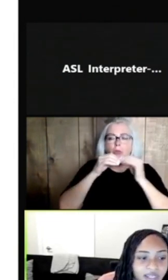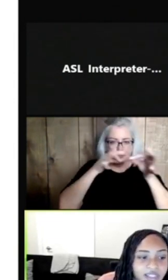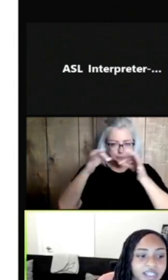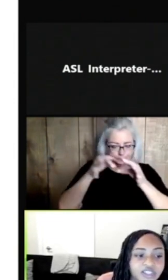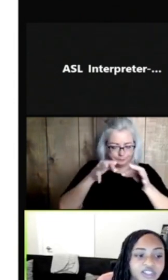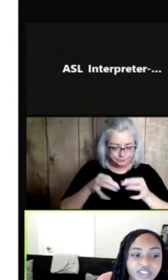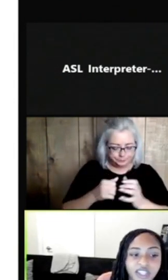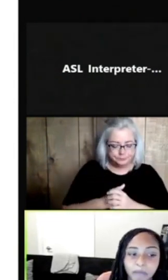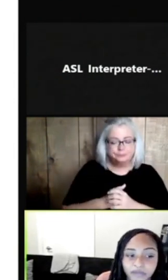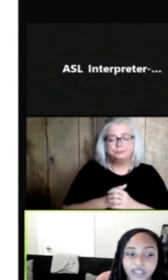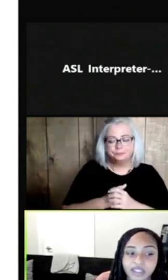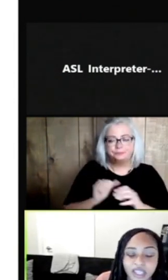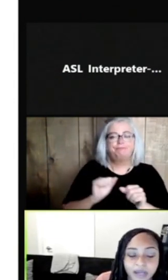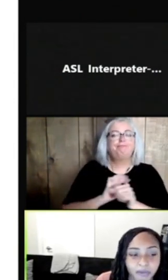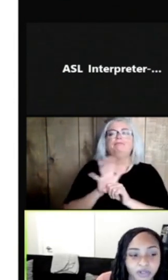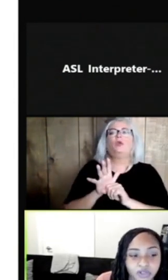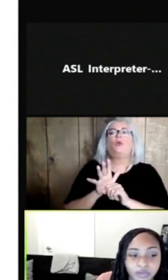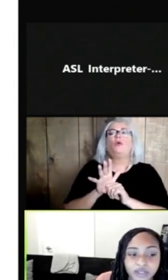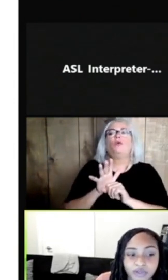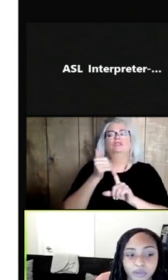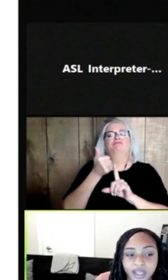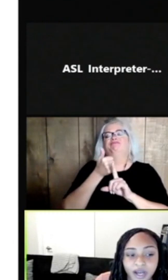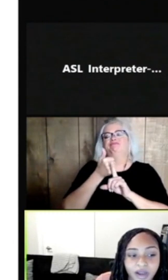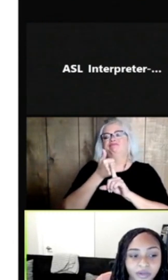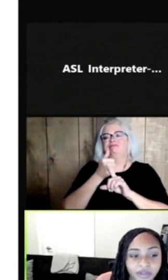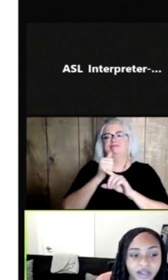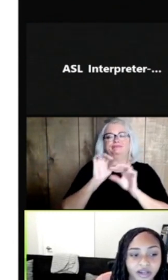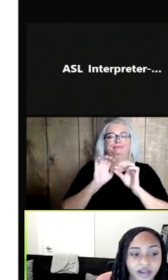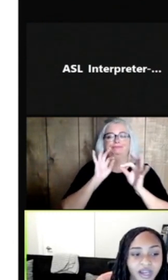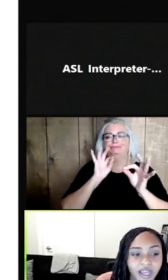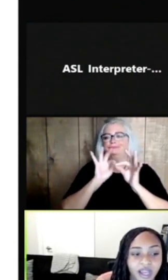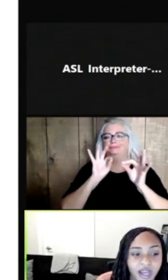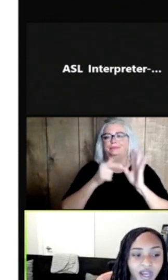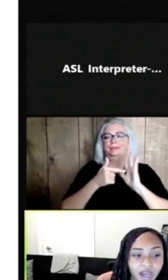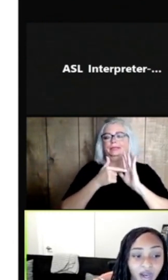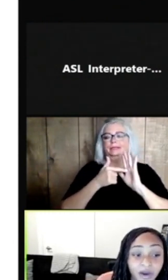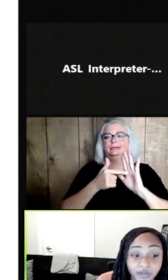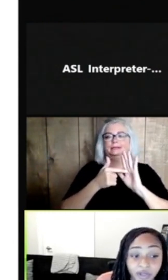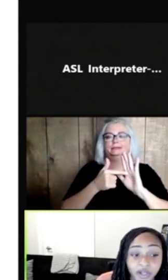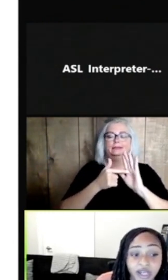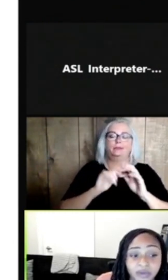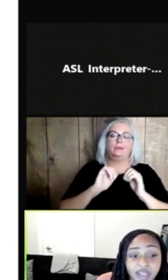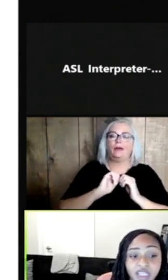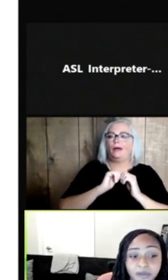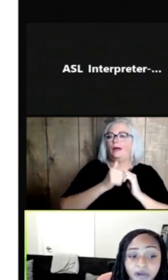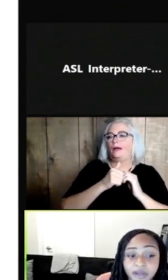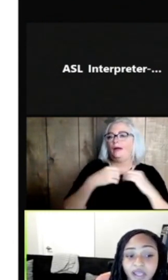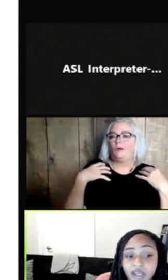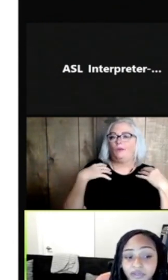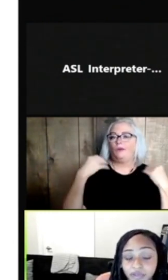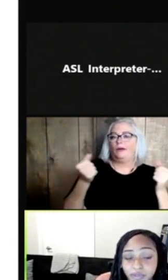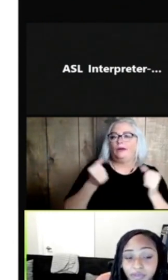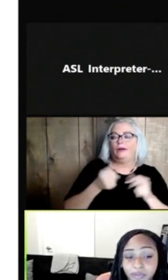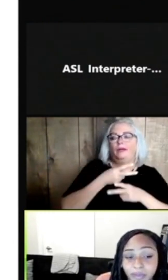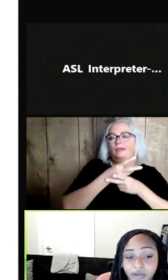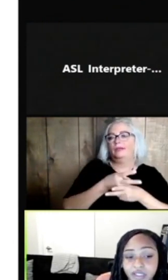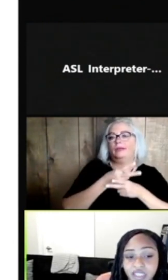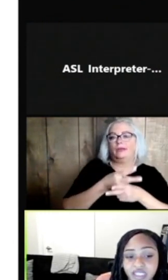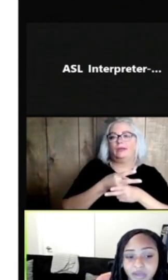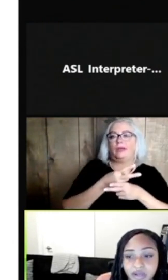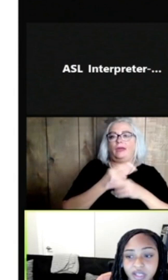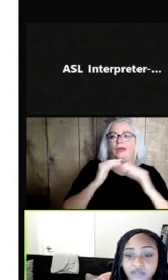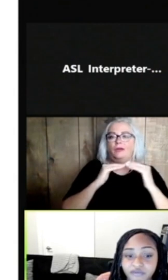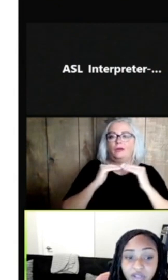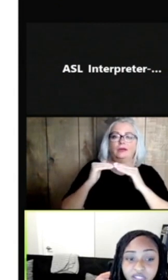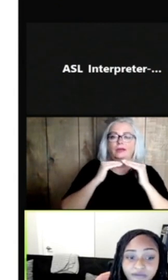COVID-19 is just that perfect example for truly viewing how healthcare how healthcare inequity has permeated through